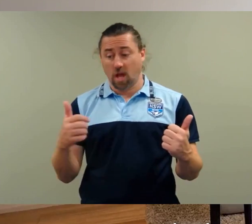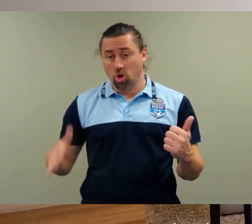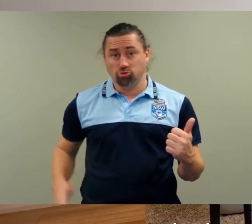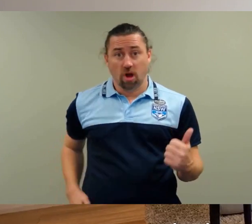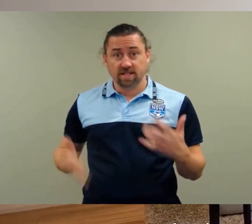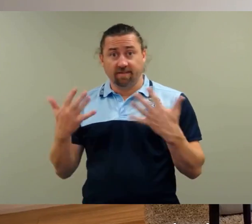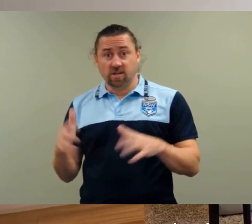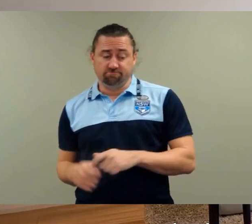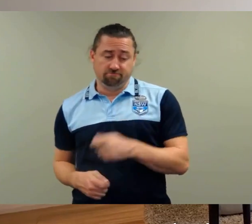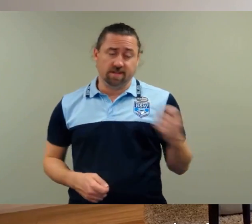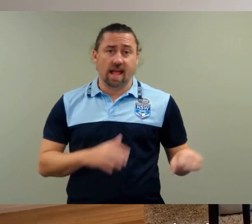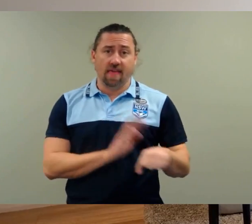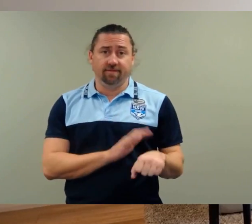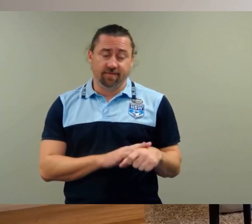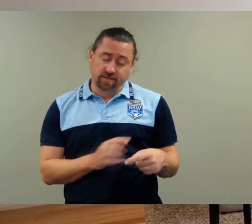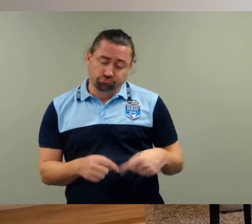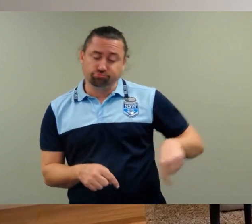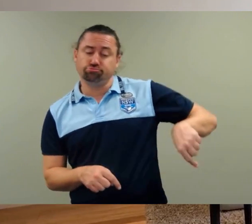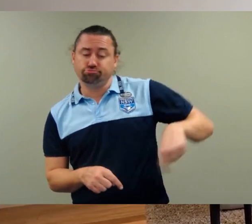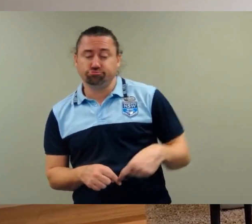Let's switch over to our left side.